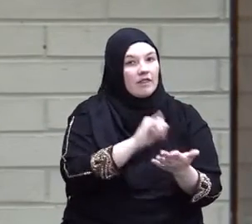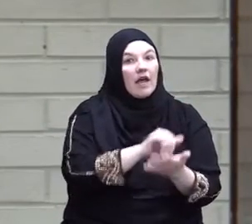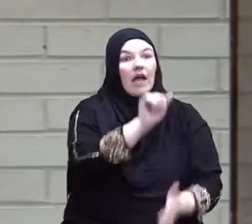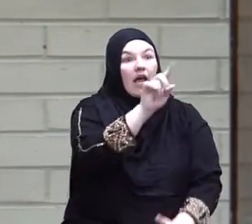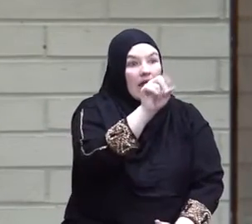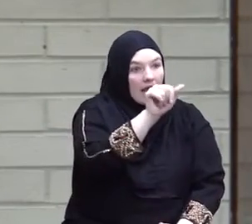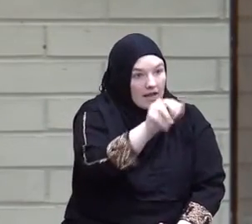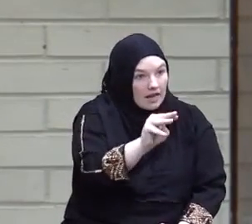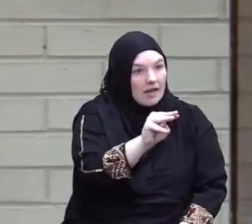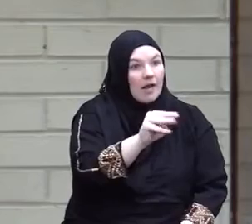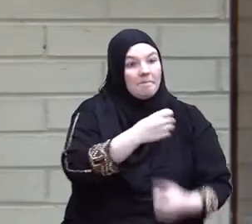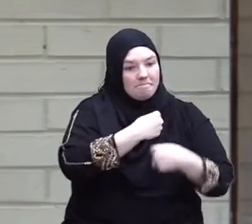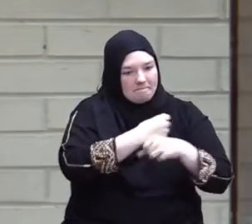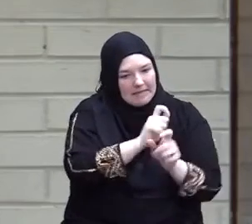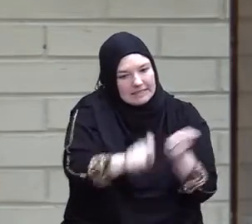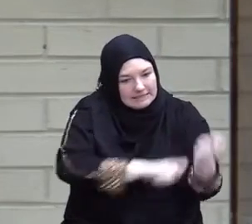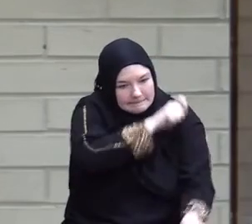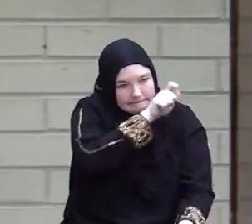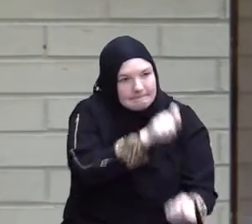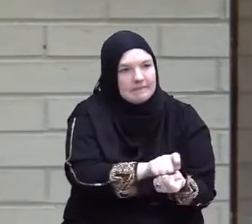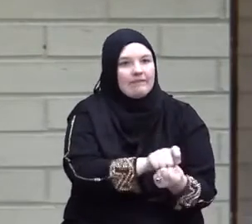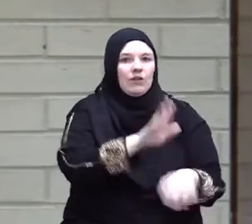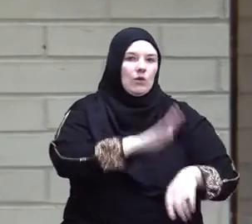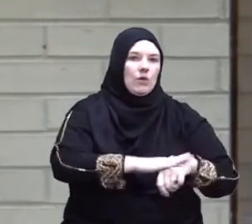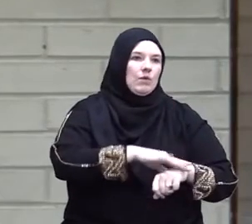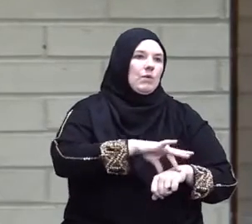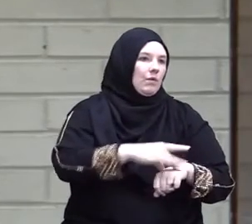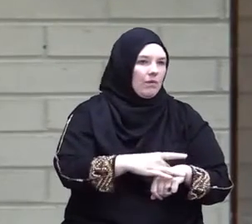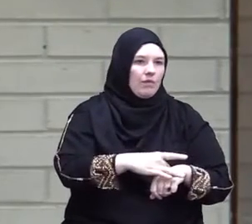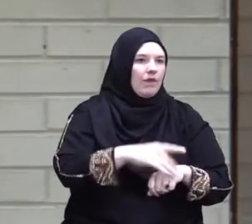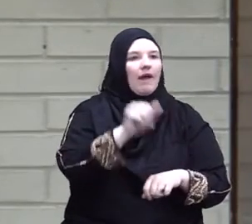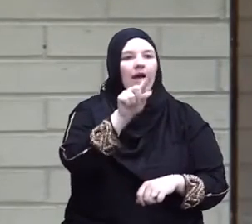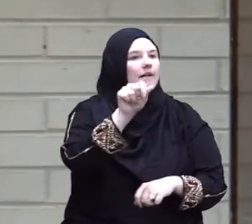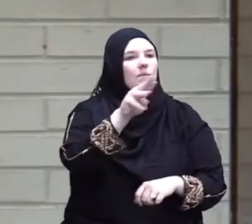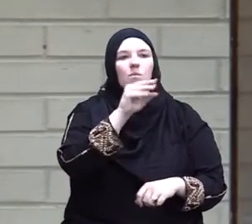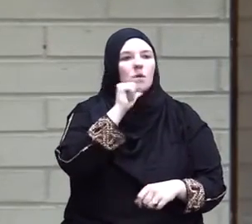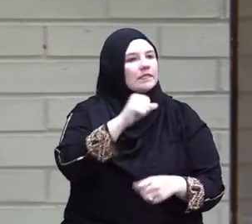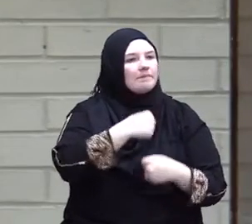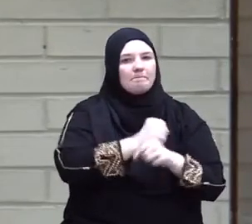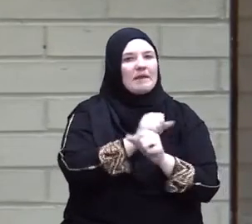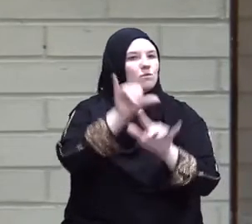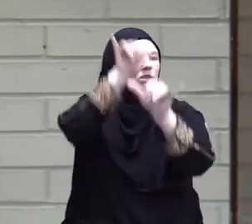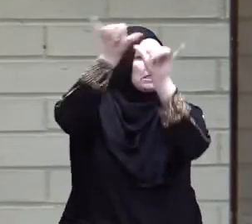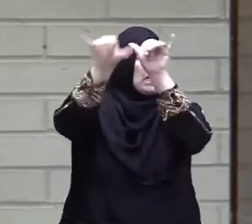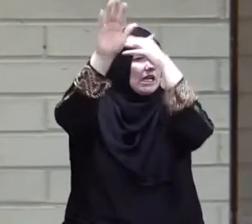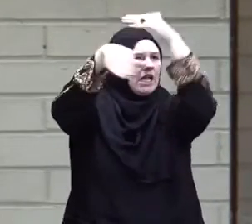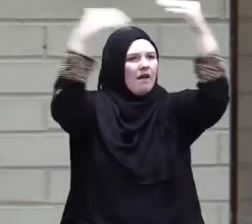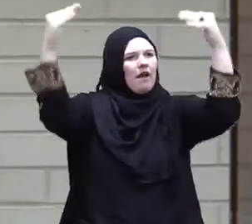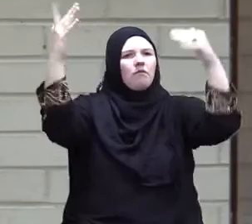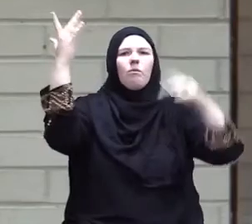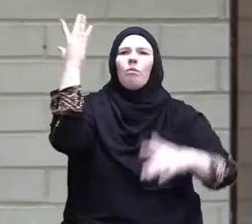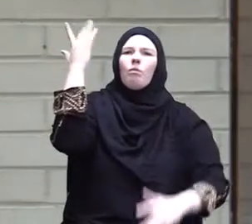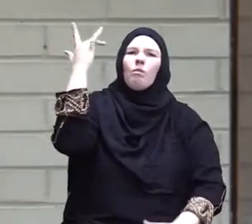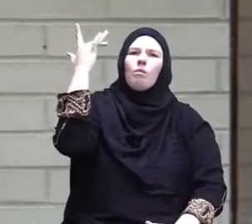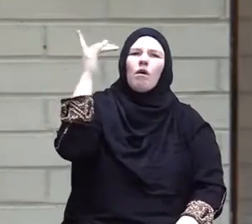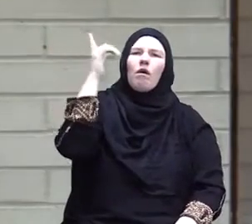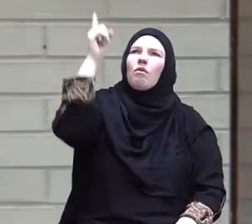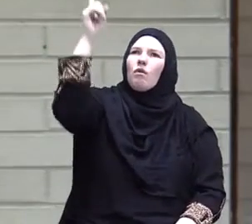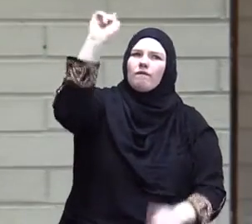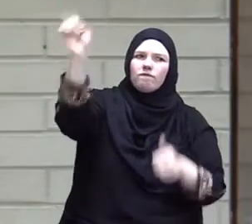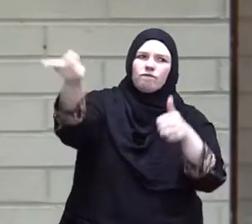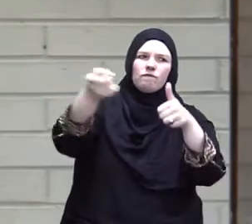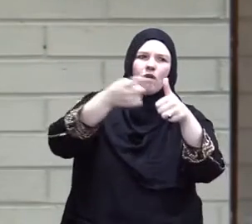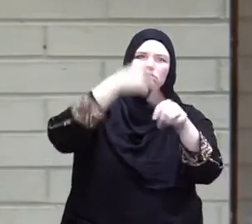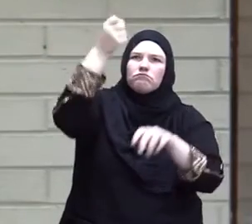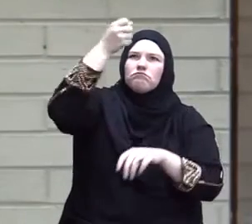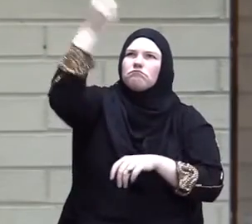Adam was created to be on earth. So why did Allah take him to paradise? We'll get to